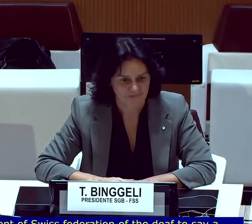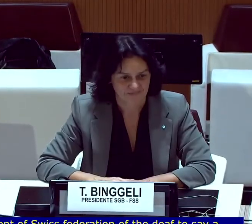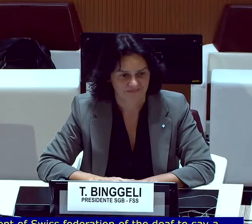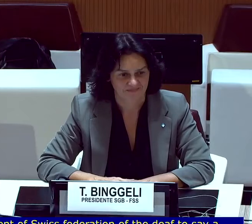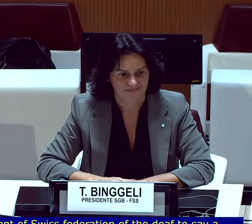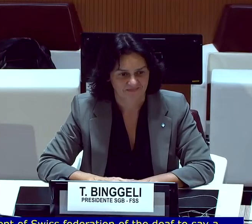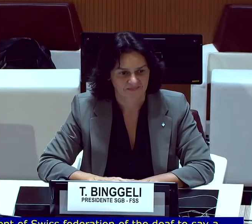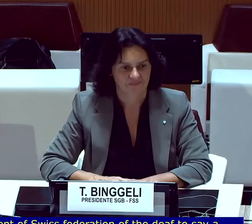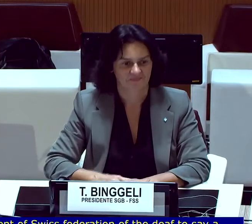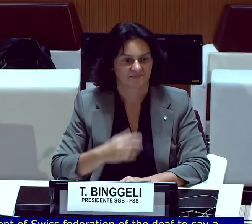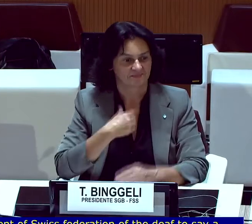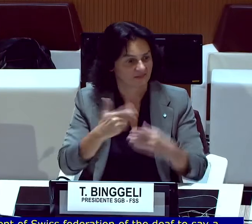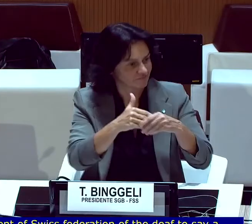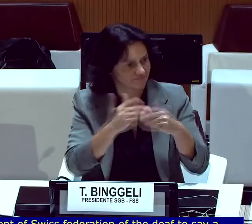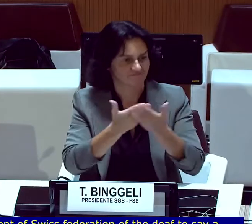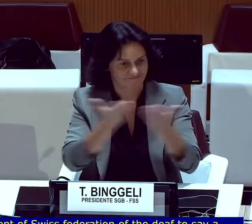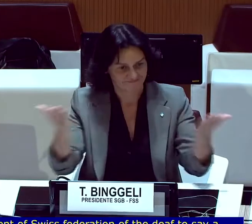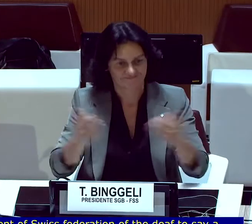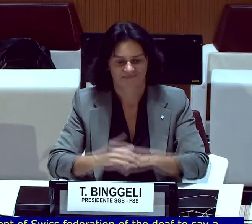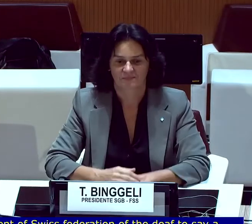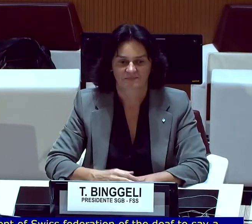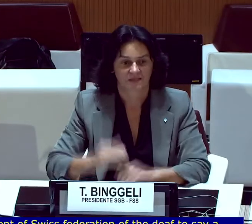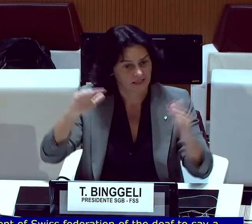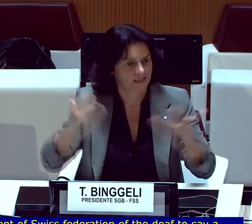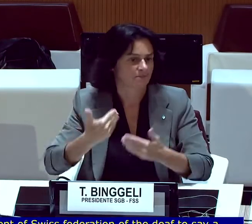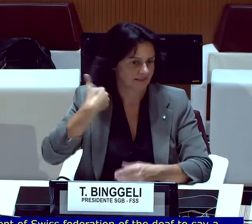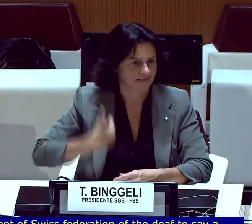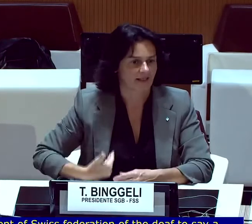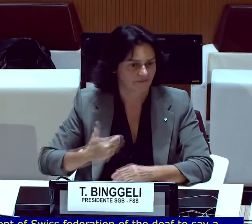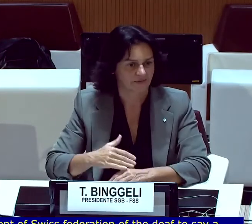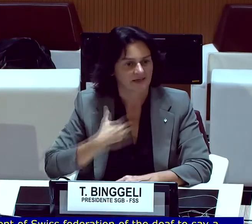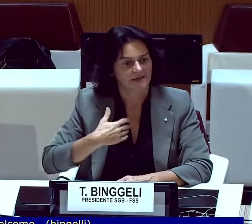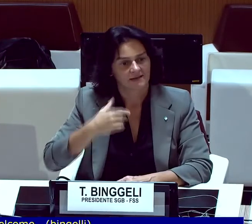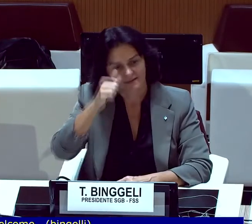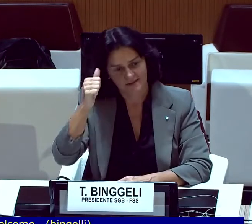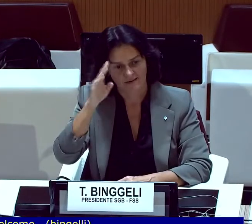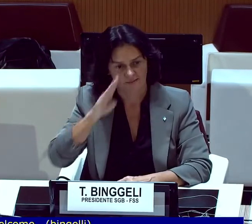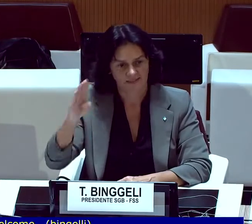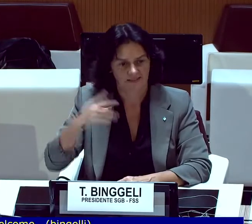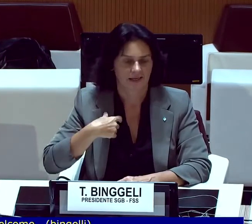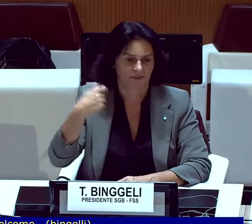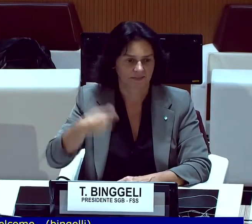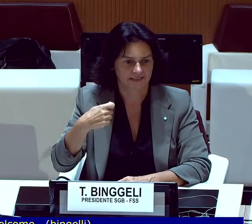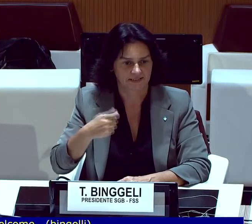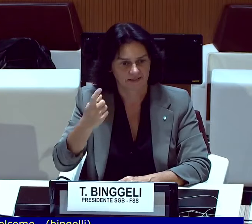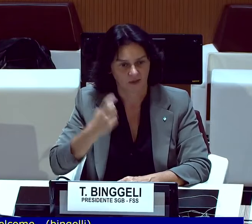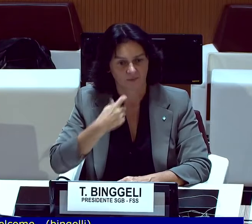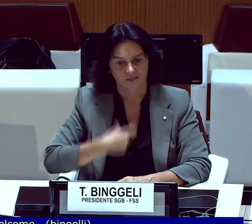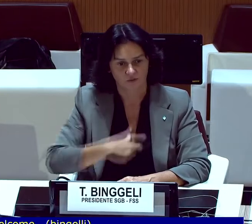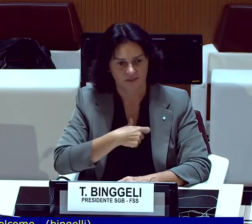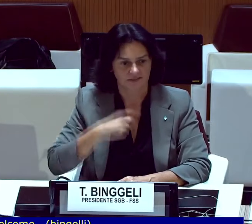Dear colleagues, dear distinguished guests, ladies and gentlemen, I am